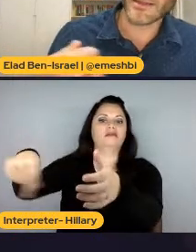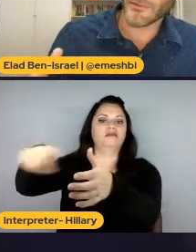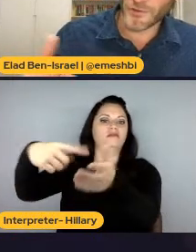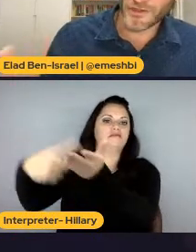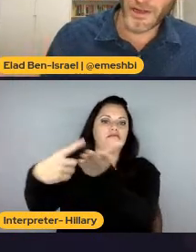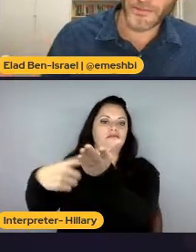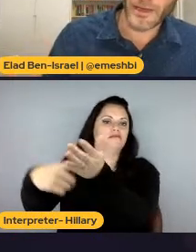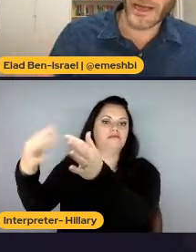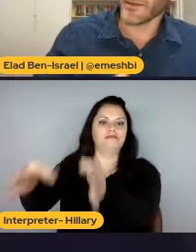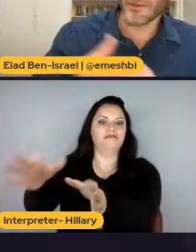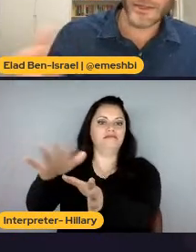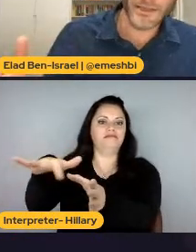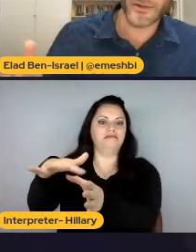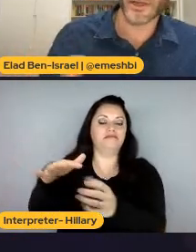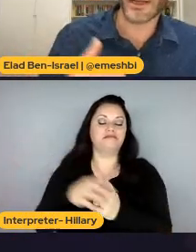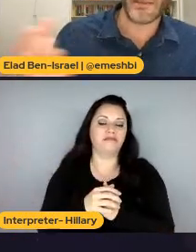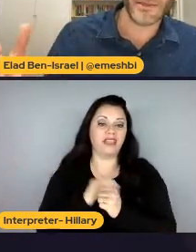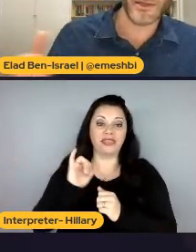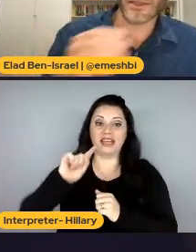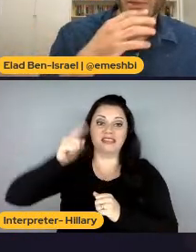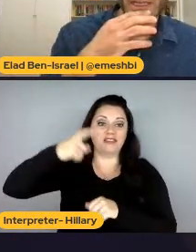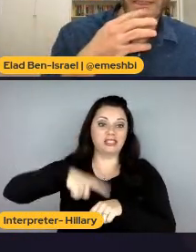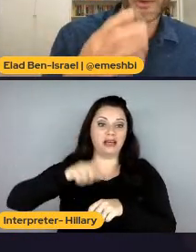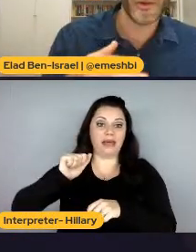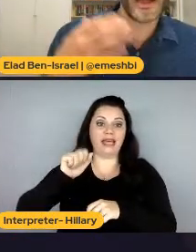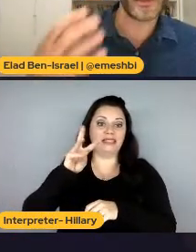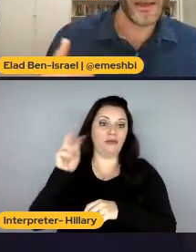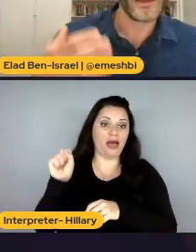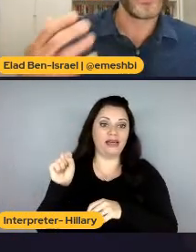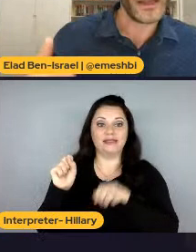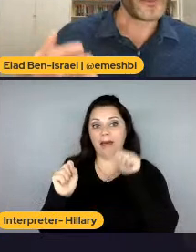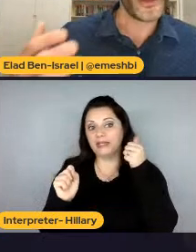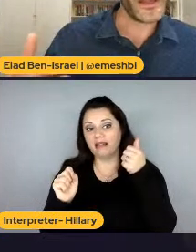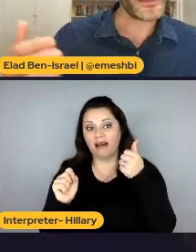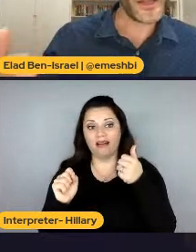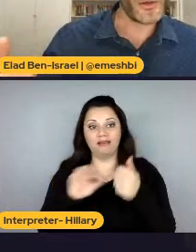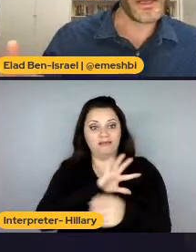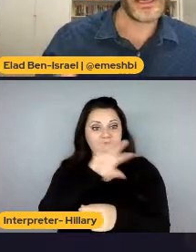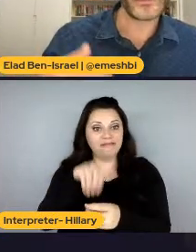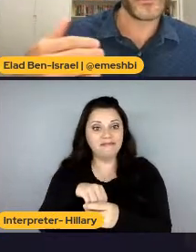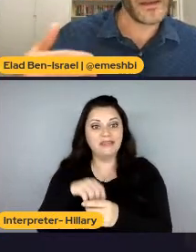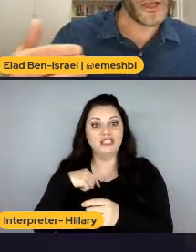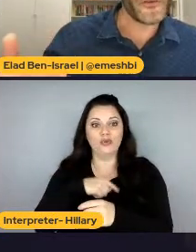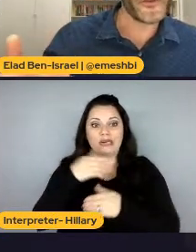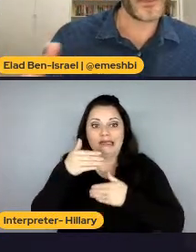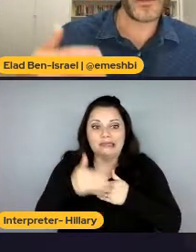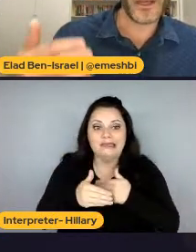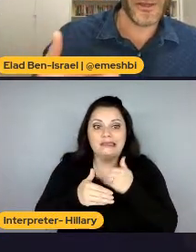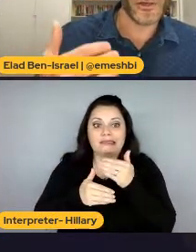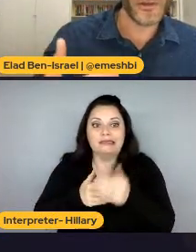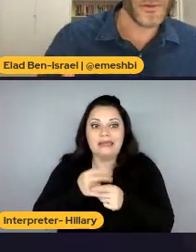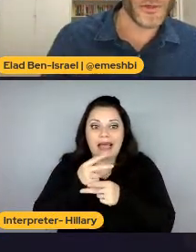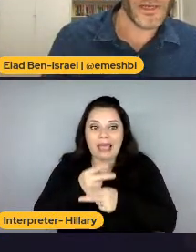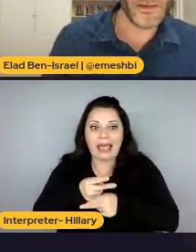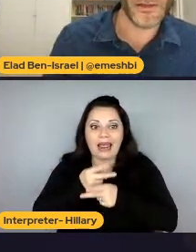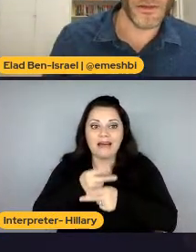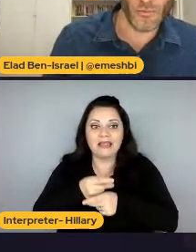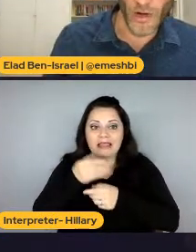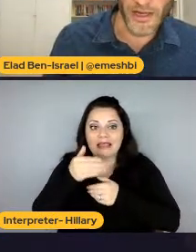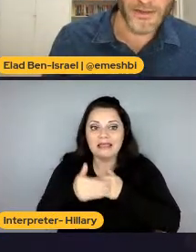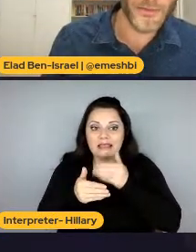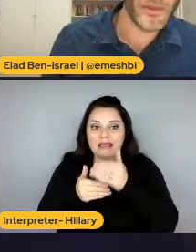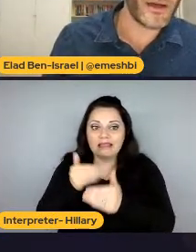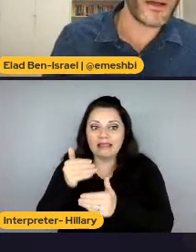I said, it's the first time AWS is doing it, Amazon's doing it, so we're like treading slowly and carefully and making sure that we're doing